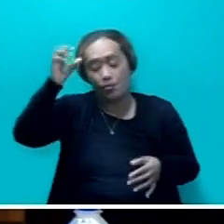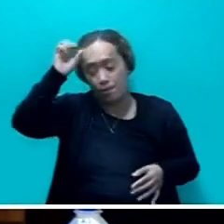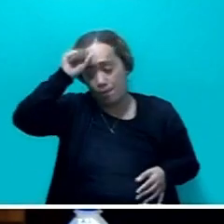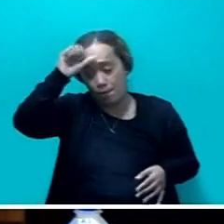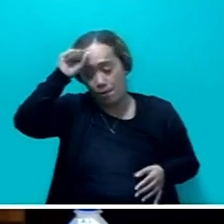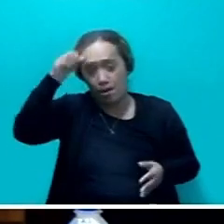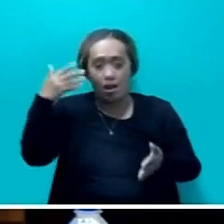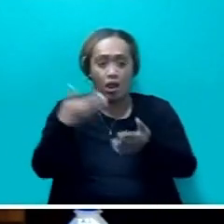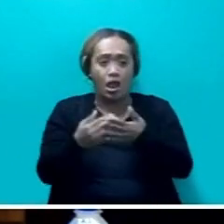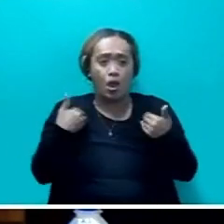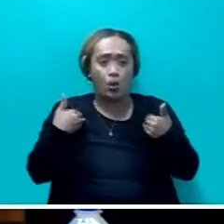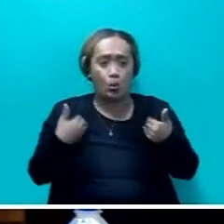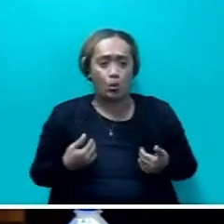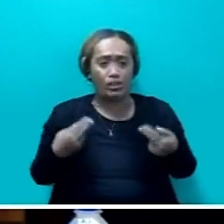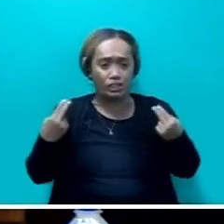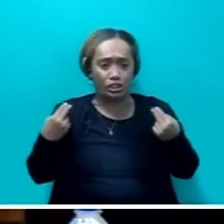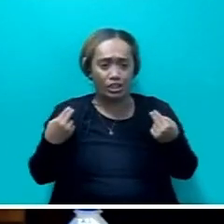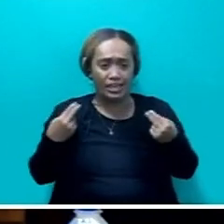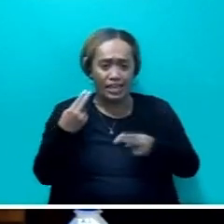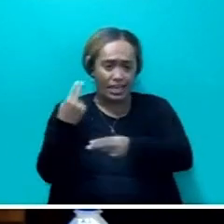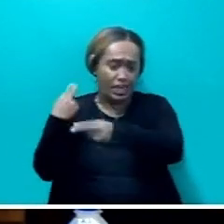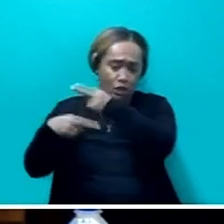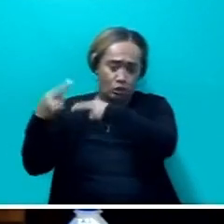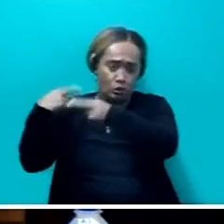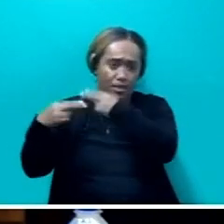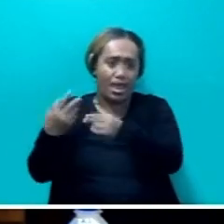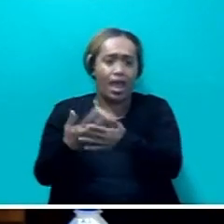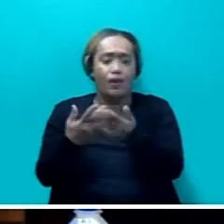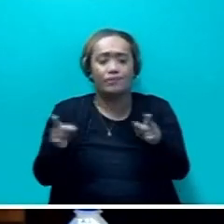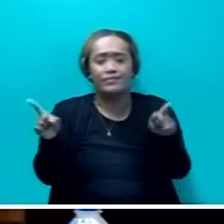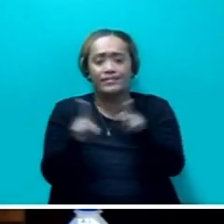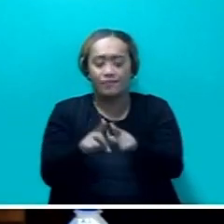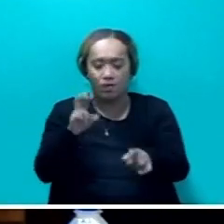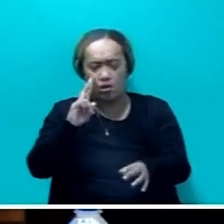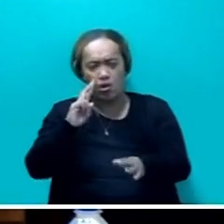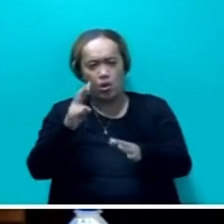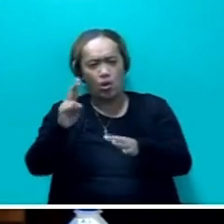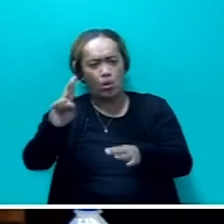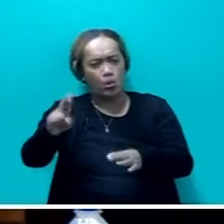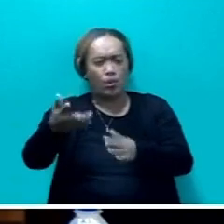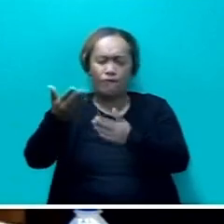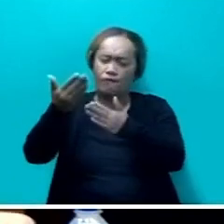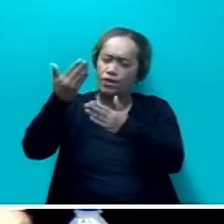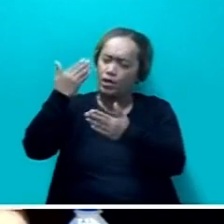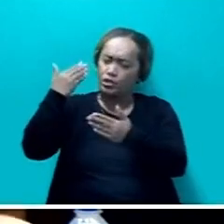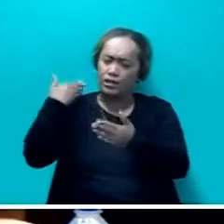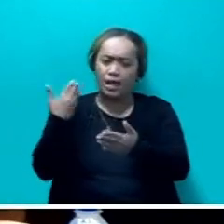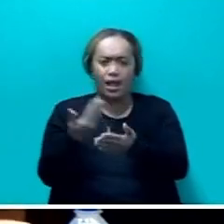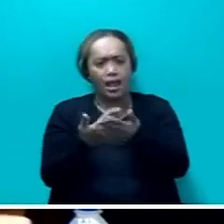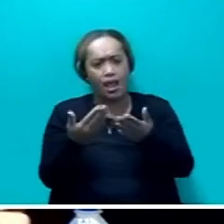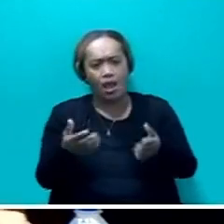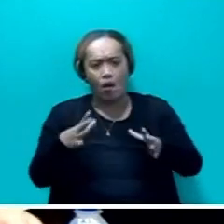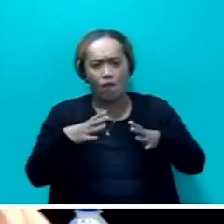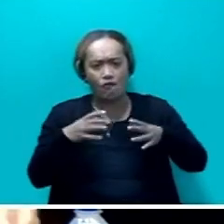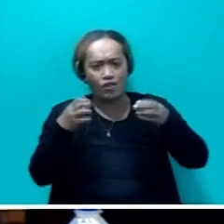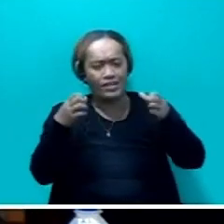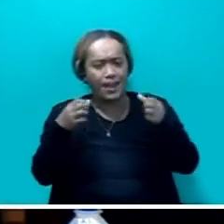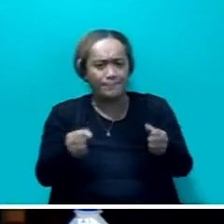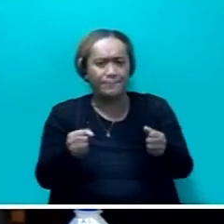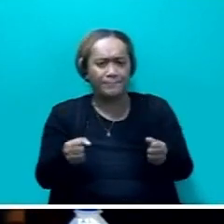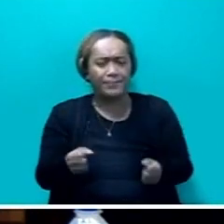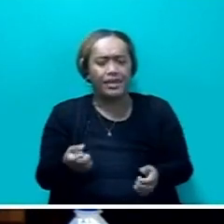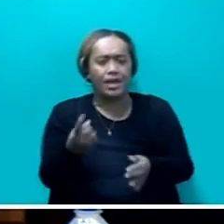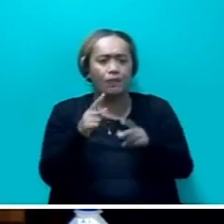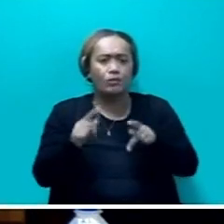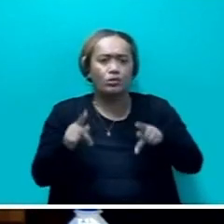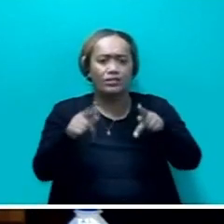rich history in this multicultural society, but for a reflection of the freedoms gained and lost on the